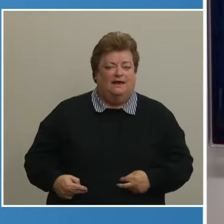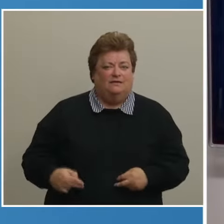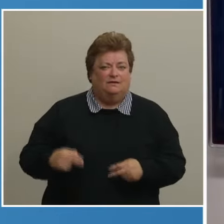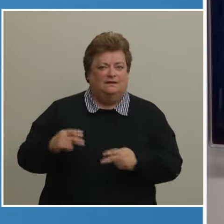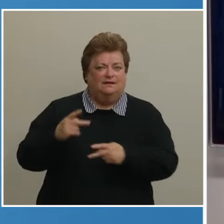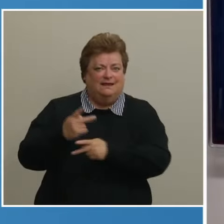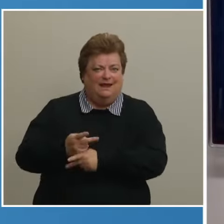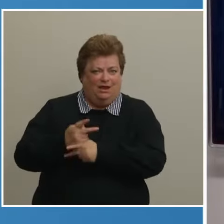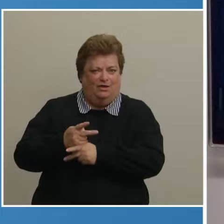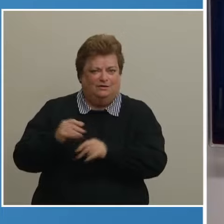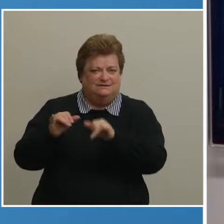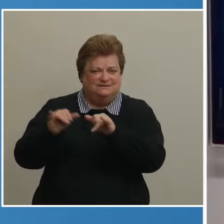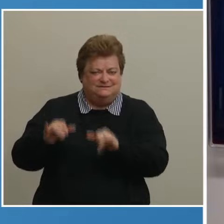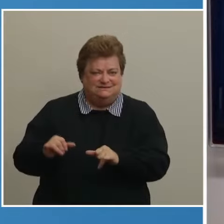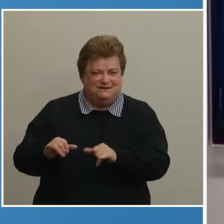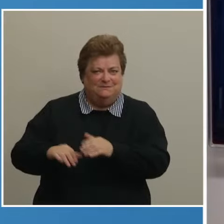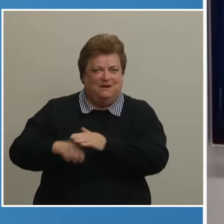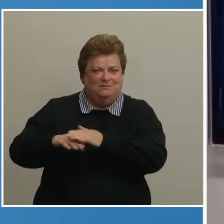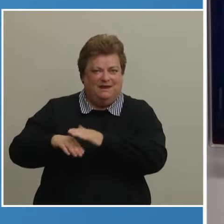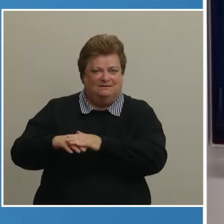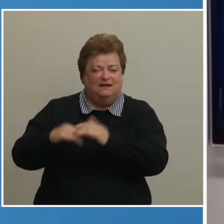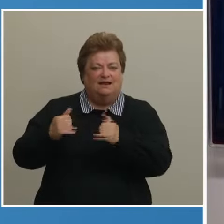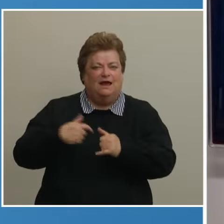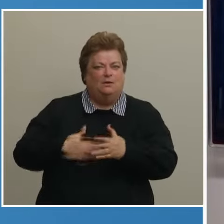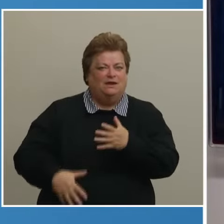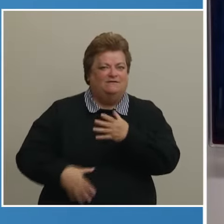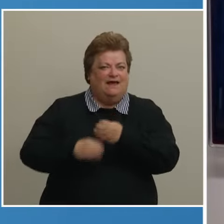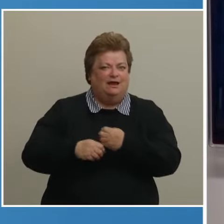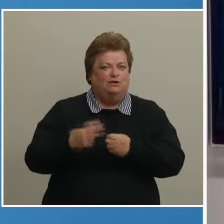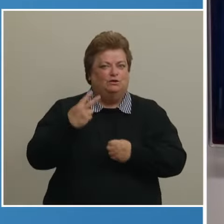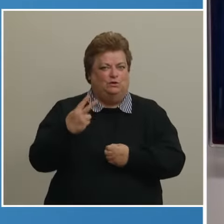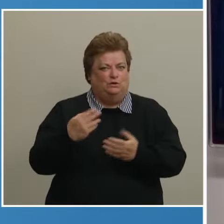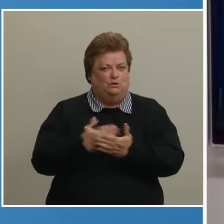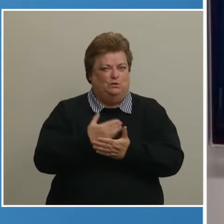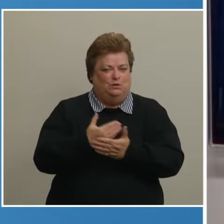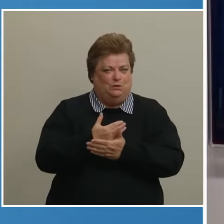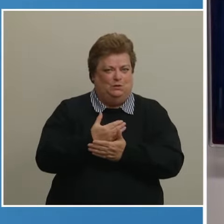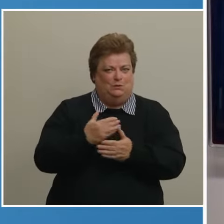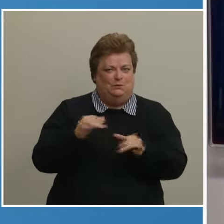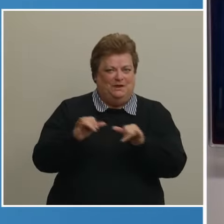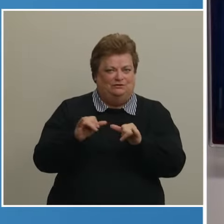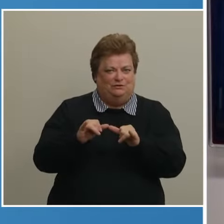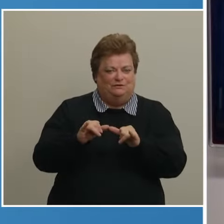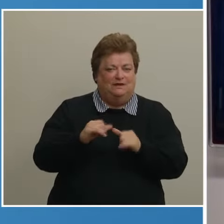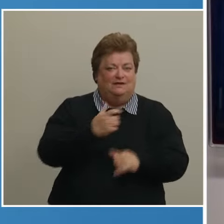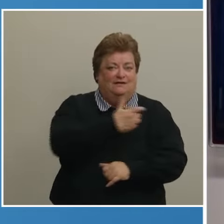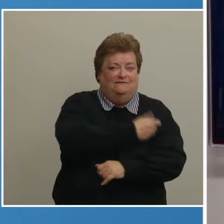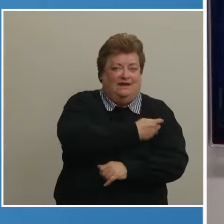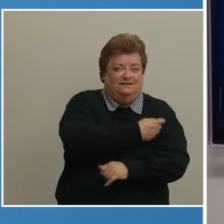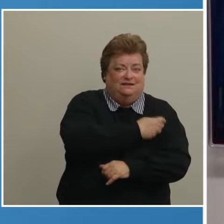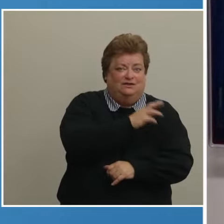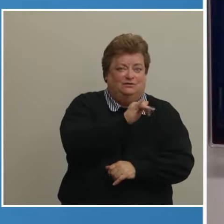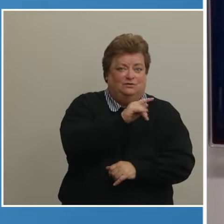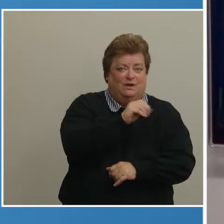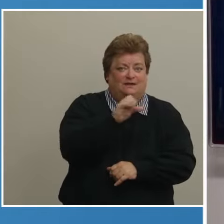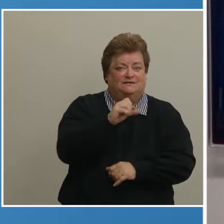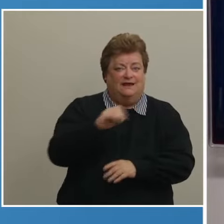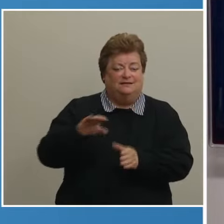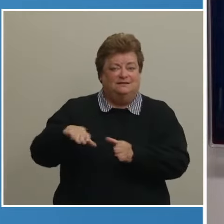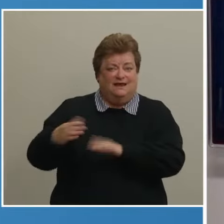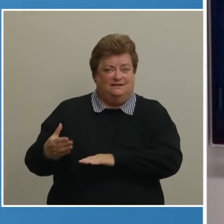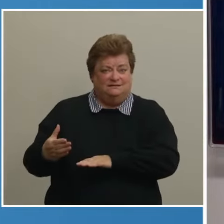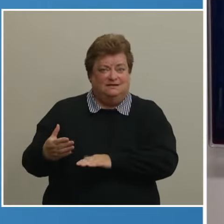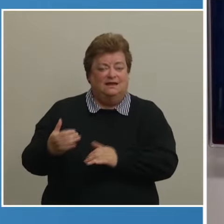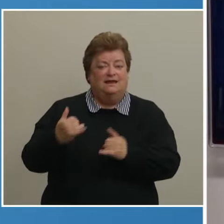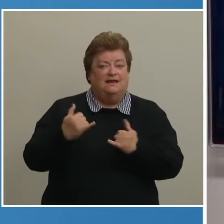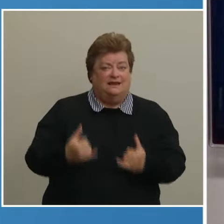capacity. We have now added 2 additional metrics: vaccination rates and deaths. Data on these 2